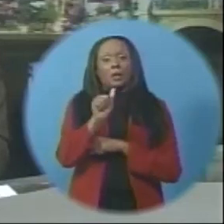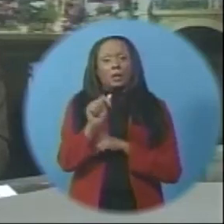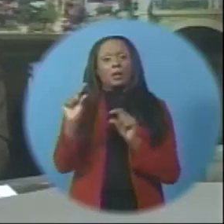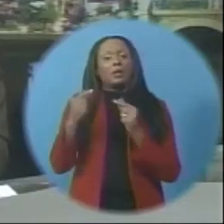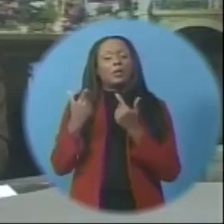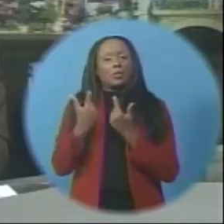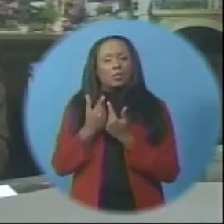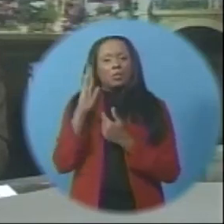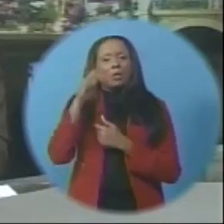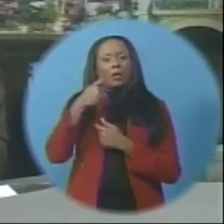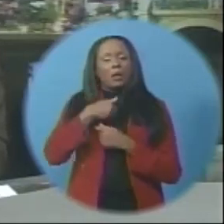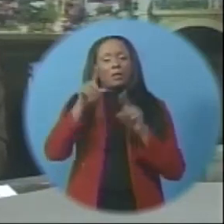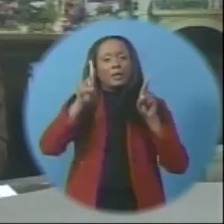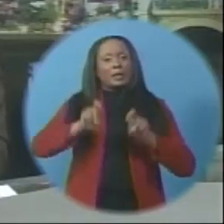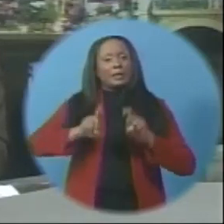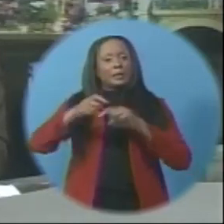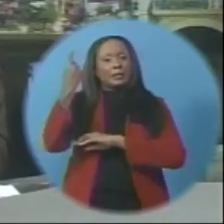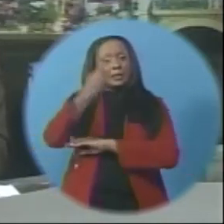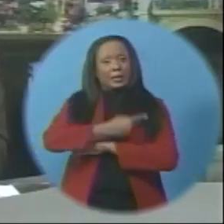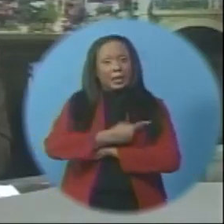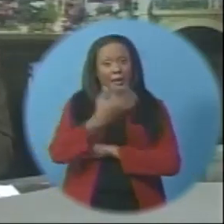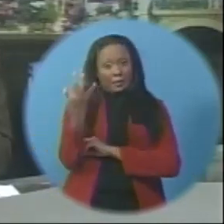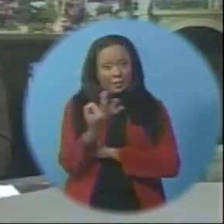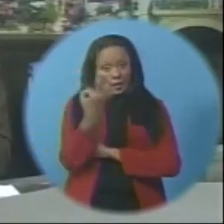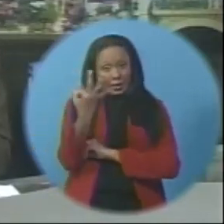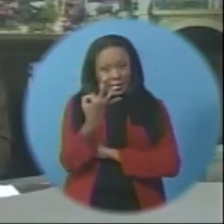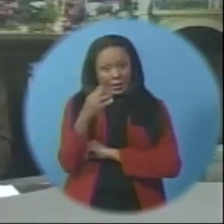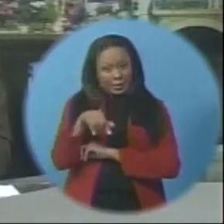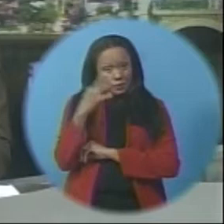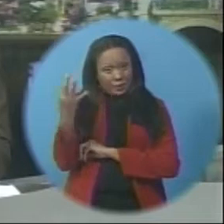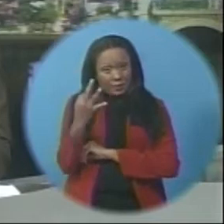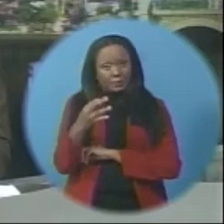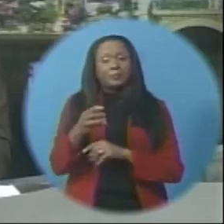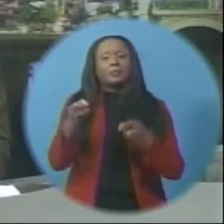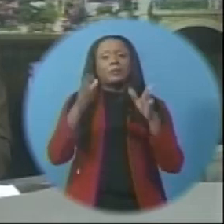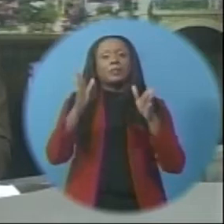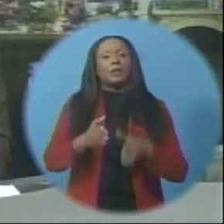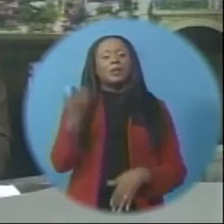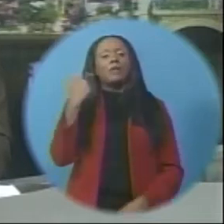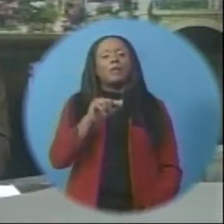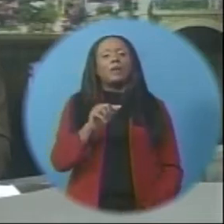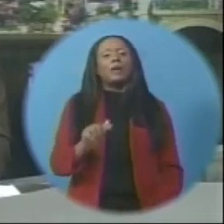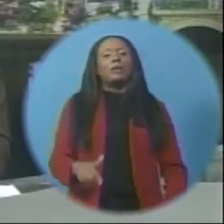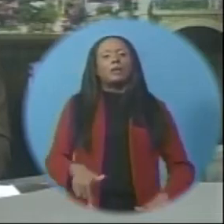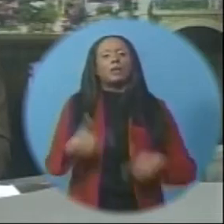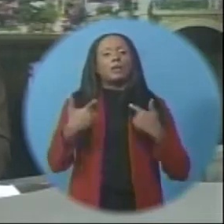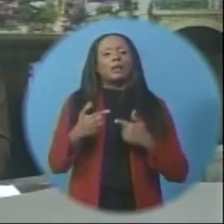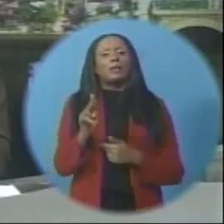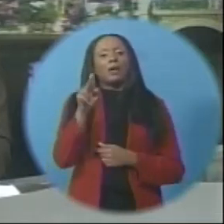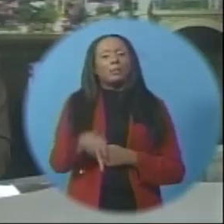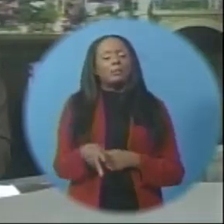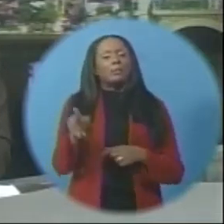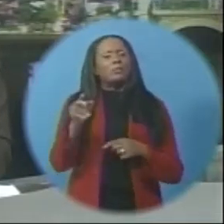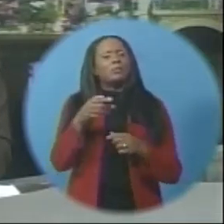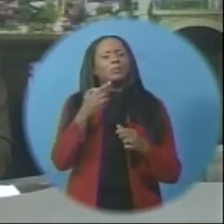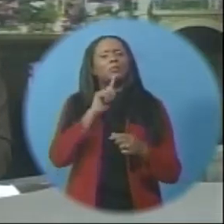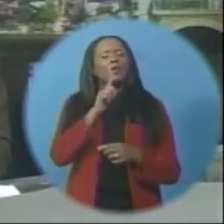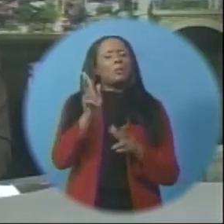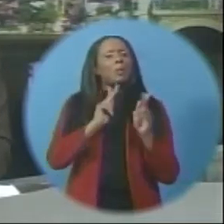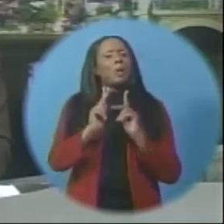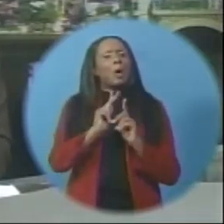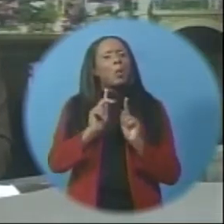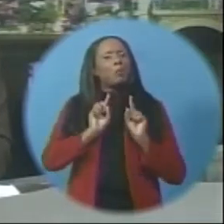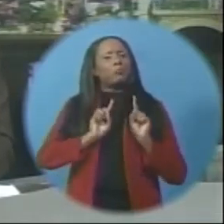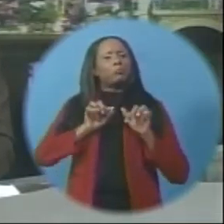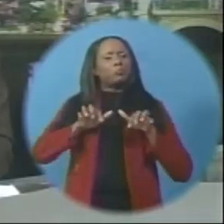regional testing day this Friday. Executive Director for Live Up, Dr. Alison Leacock, is confident people will turn out. She was